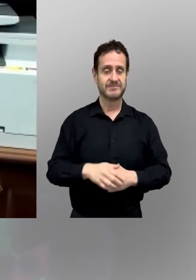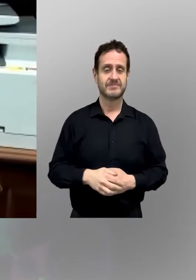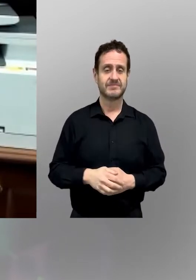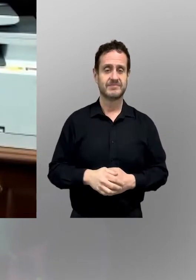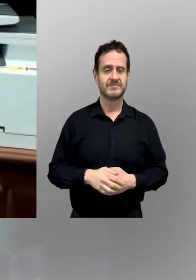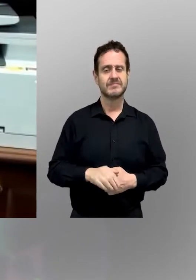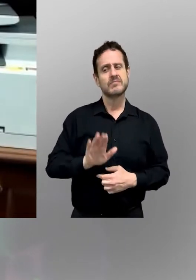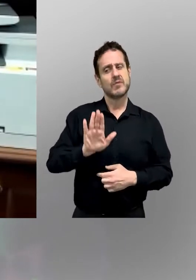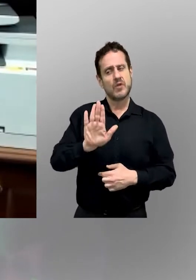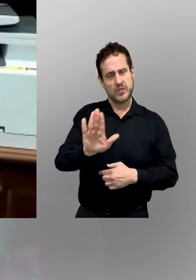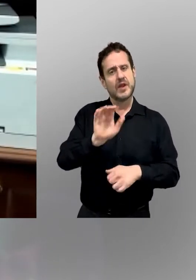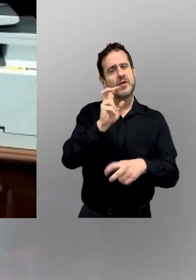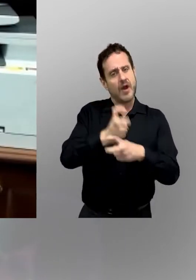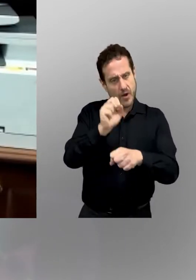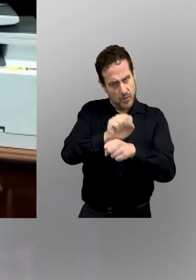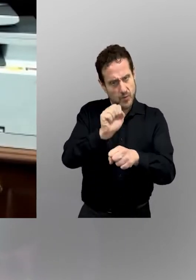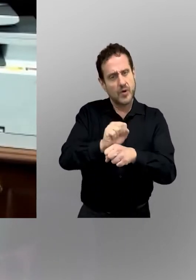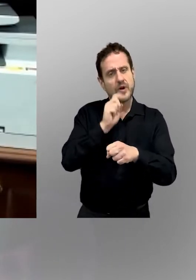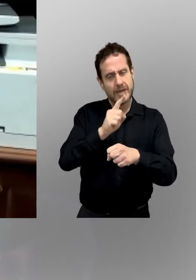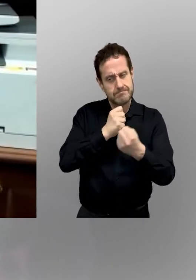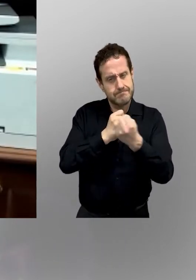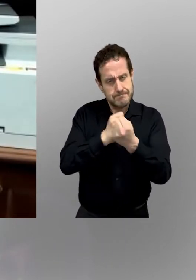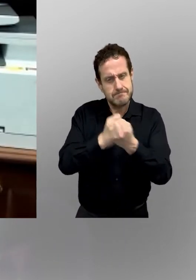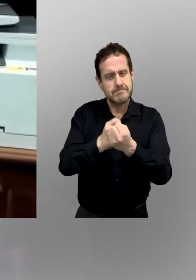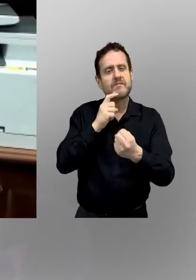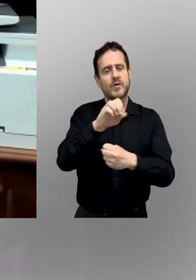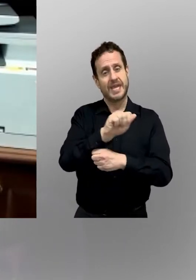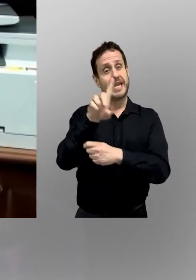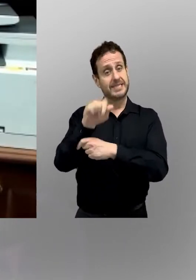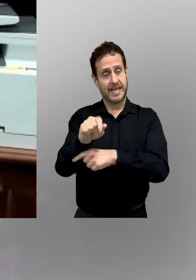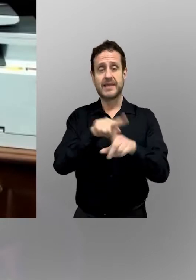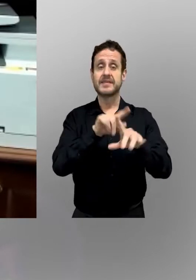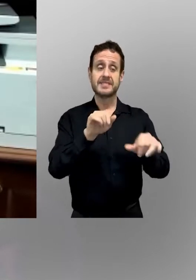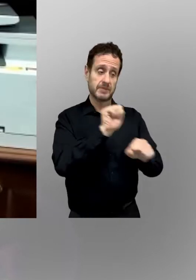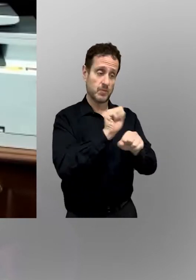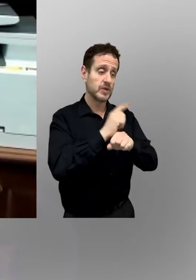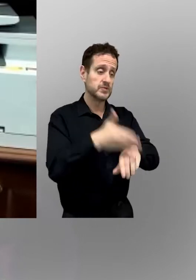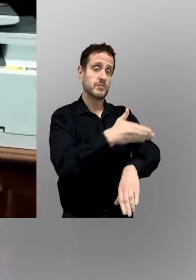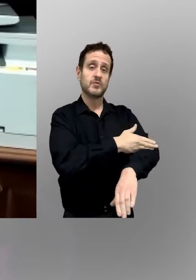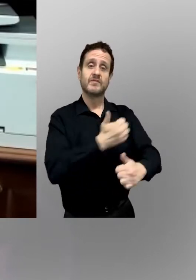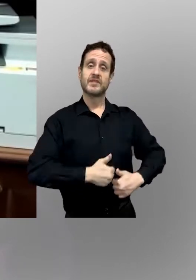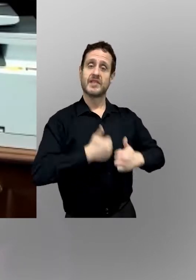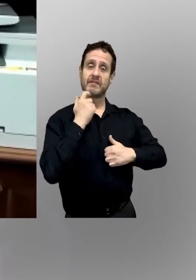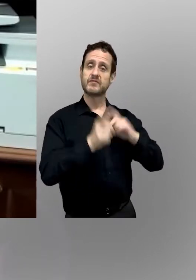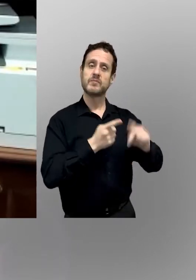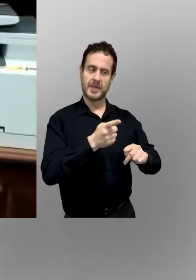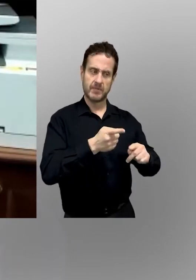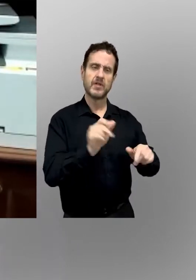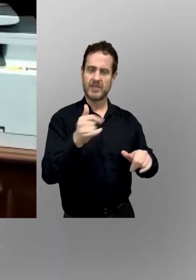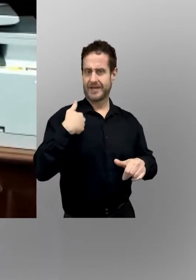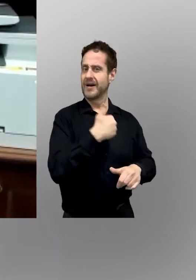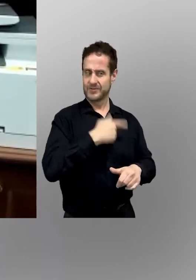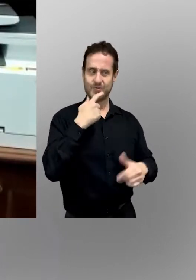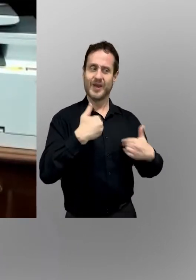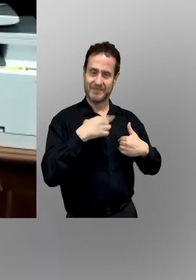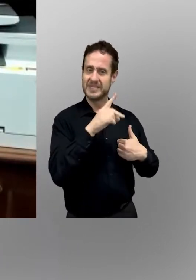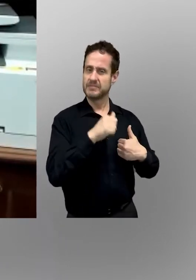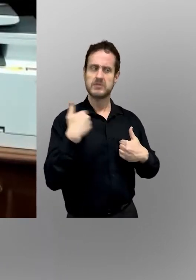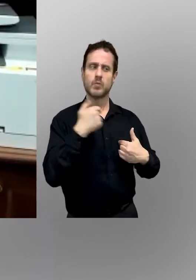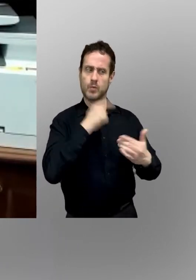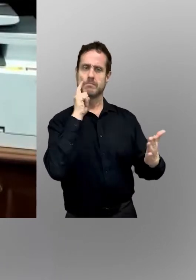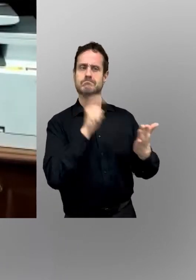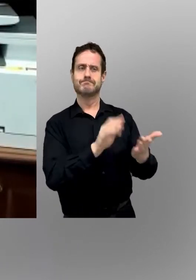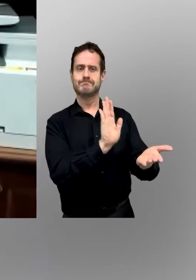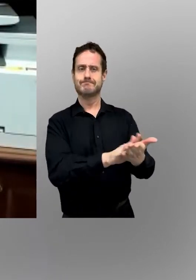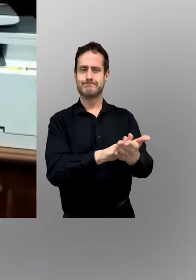in Illinois. Your hard work and dedication to uphold the ADA while simultaneously working to improve the lives of those of us with disabilities does not